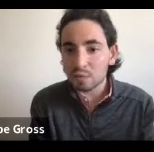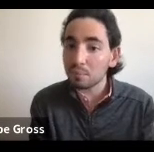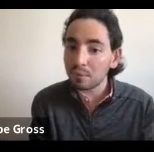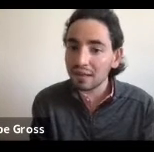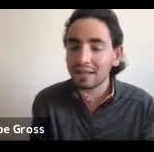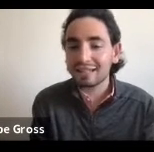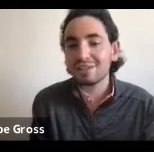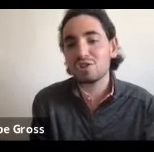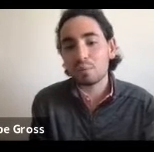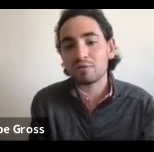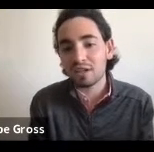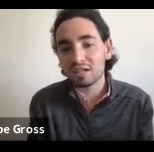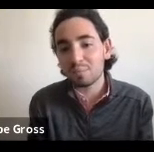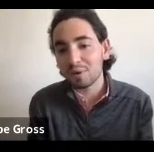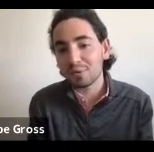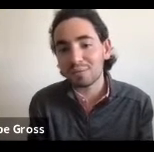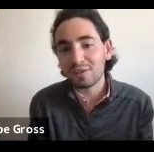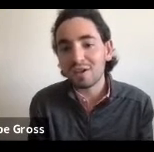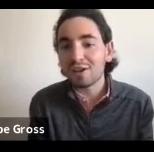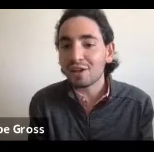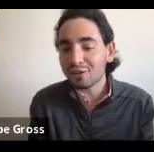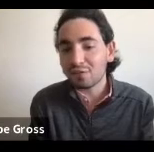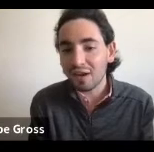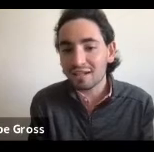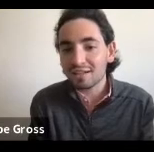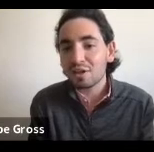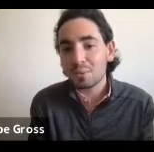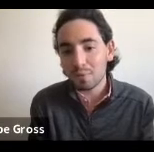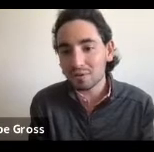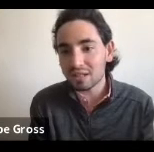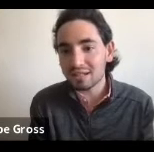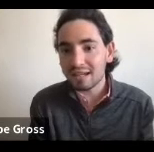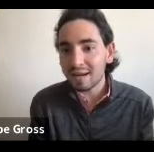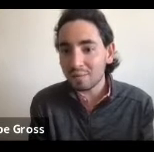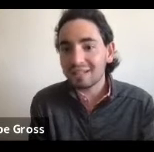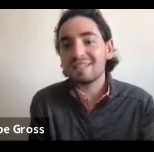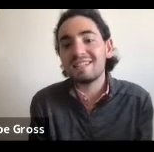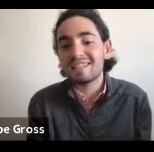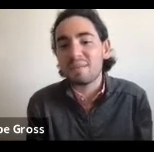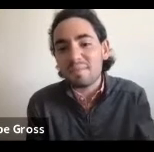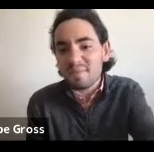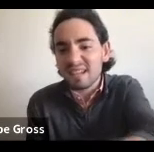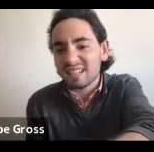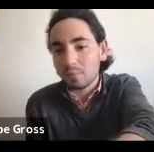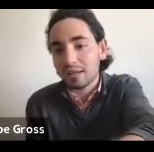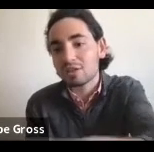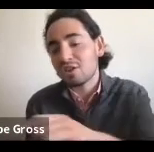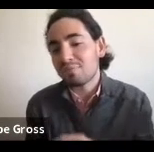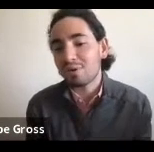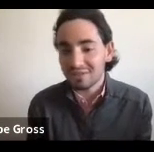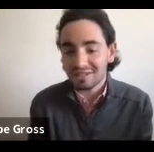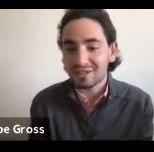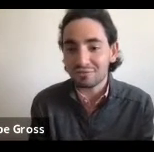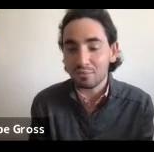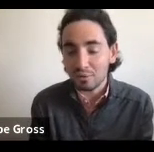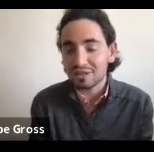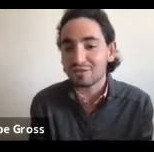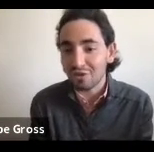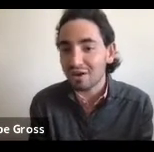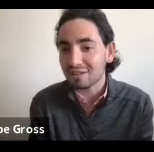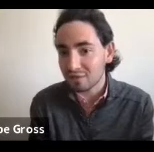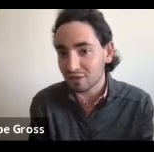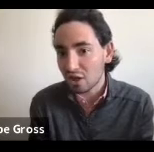How? He plays with me and he jumps for his bone. Your friend, Moses. And we can see this amazing picture